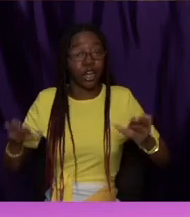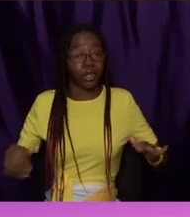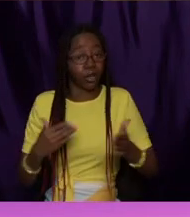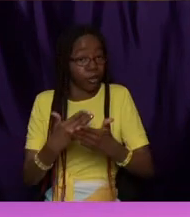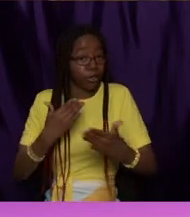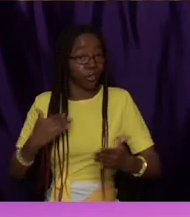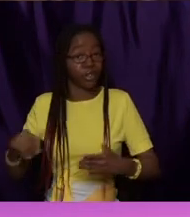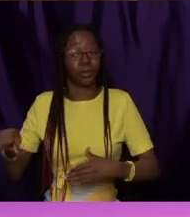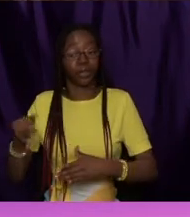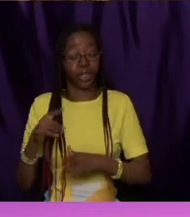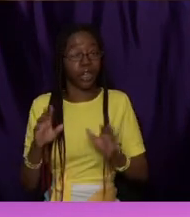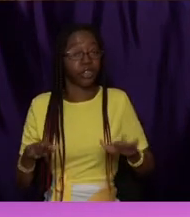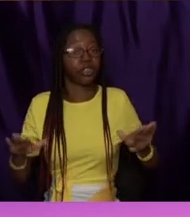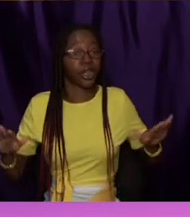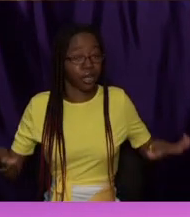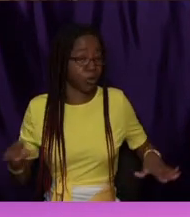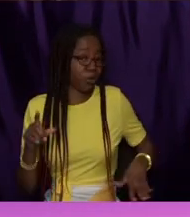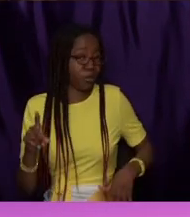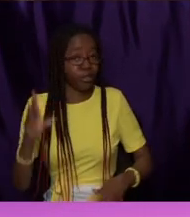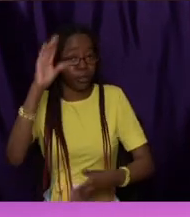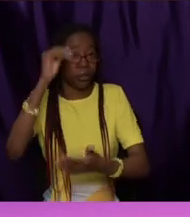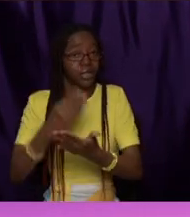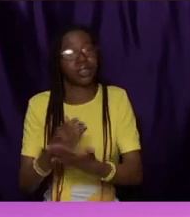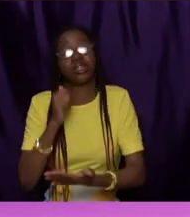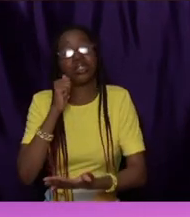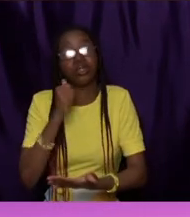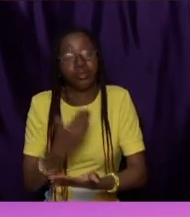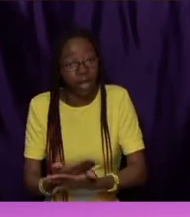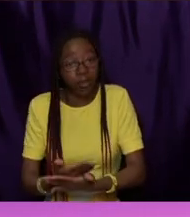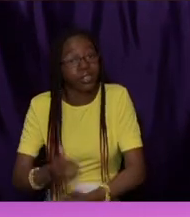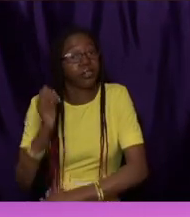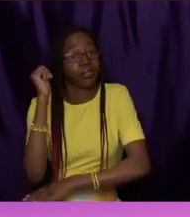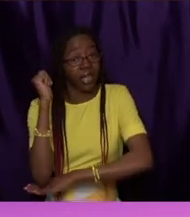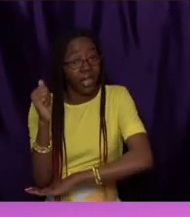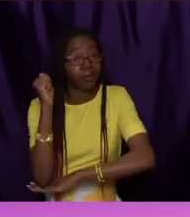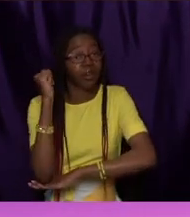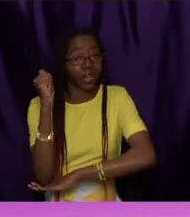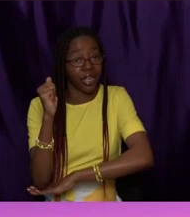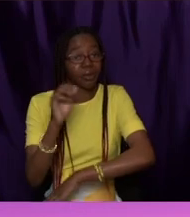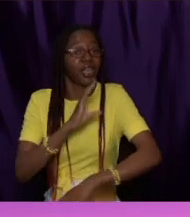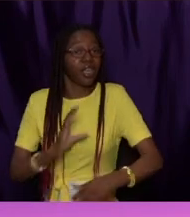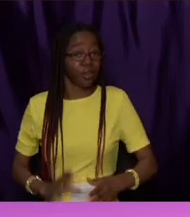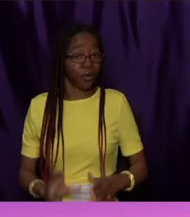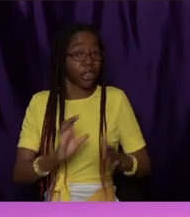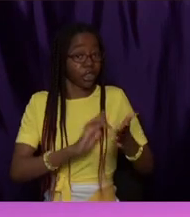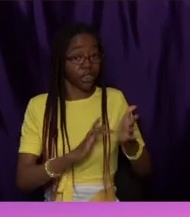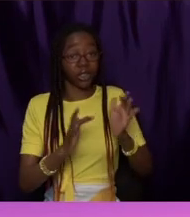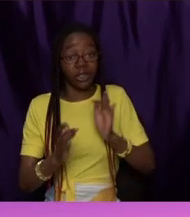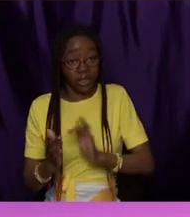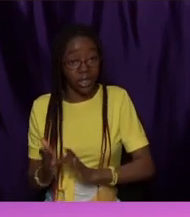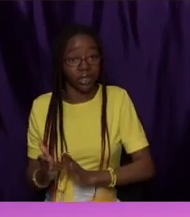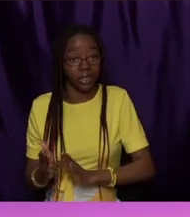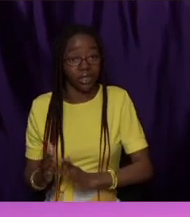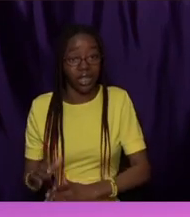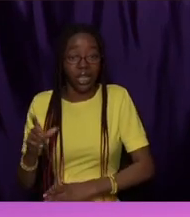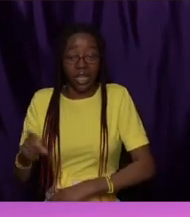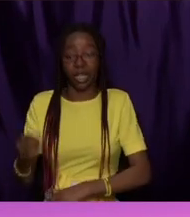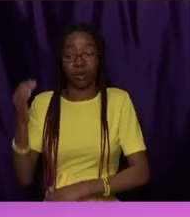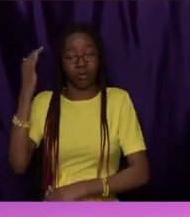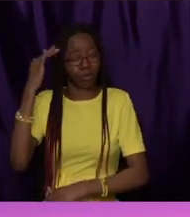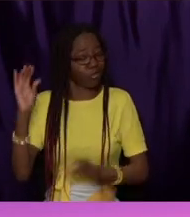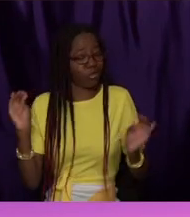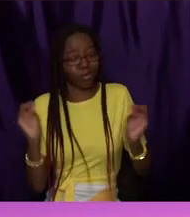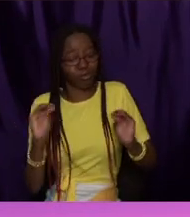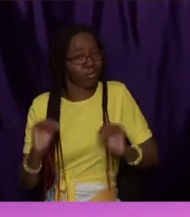you were their child, you were sons and daughters of Abraham in Christ Jesus. Him who knew no